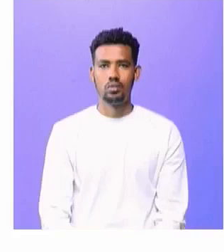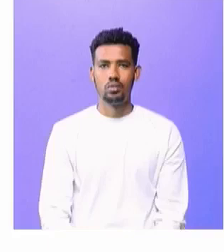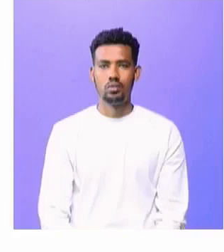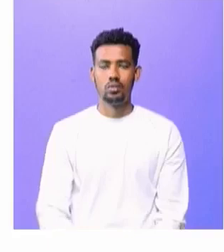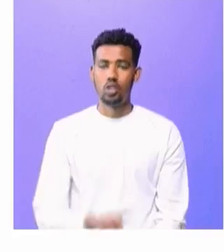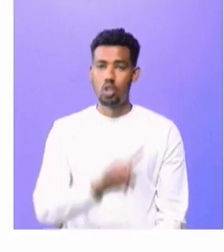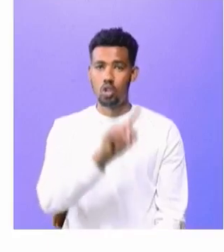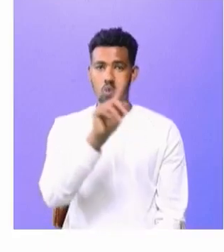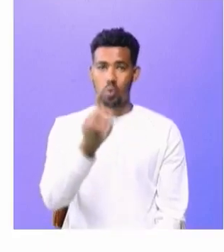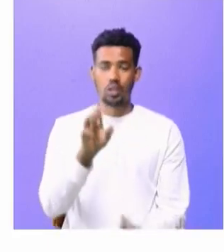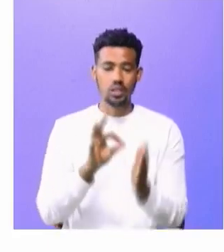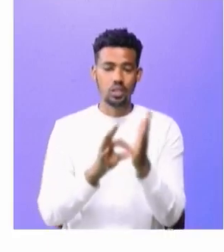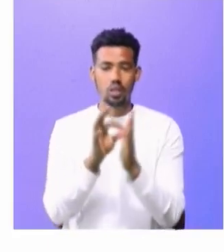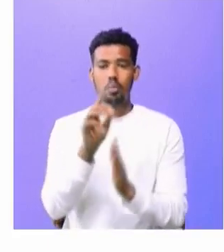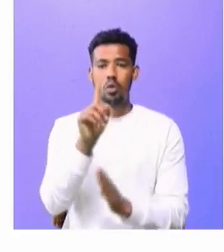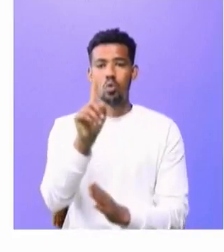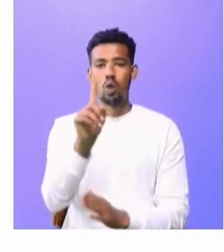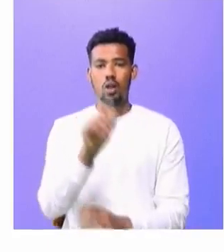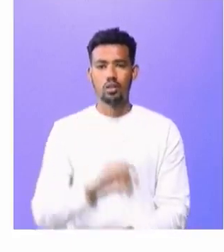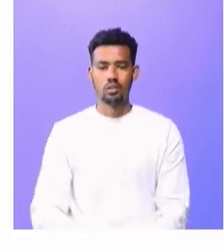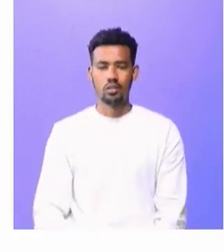Question number 1. 1,